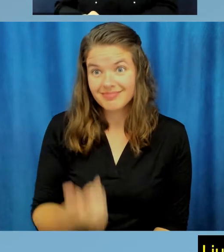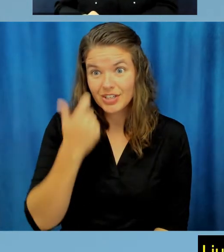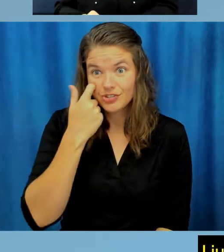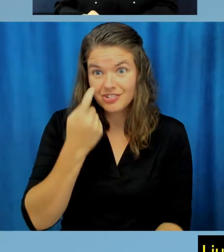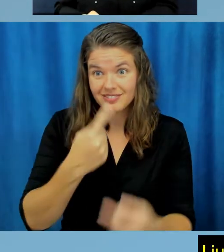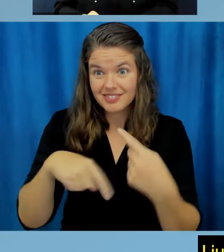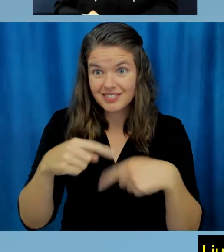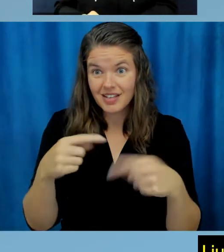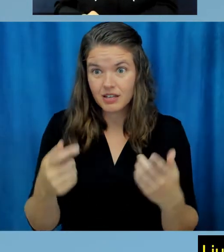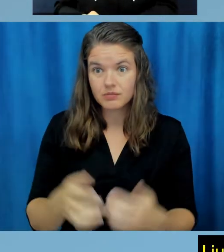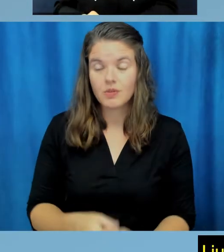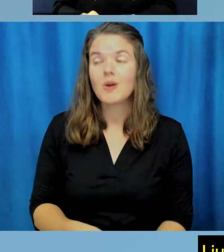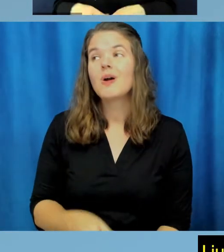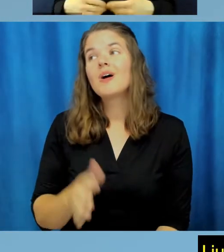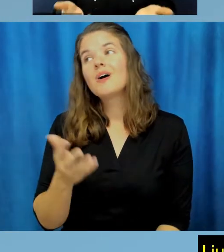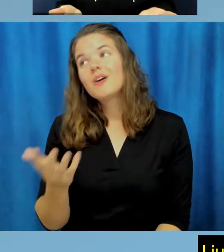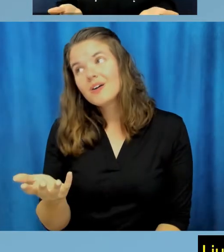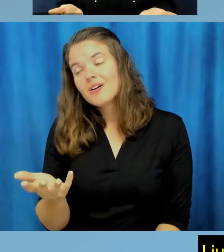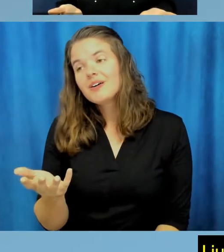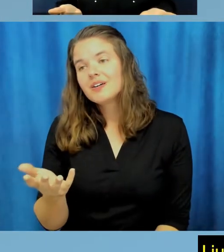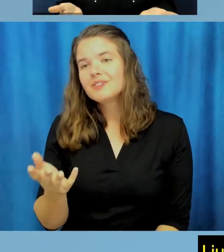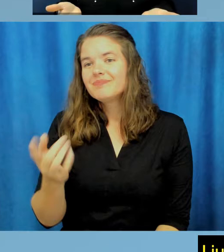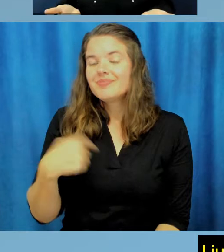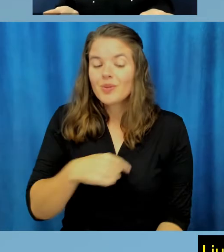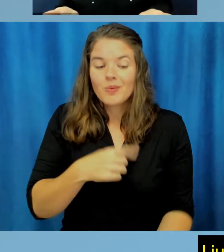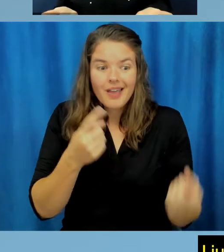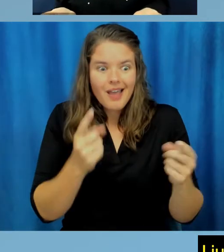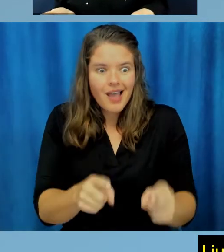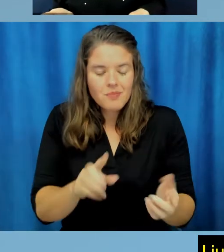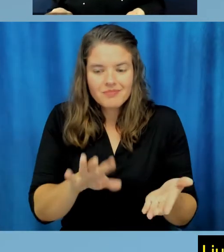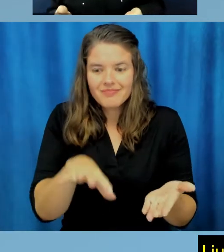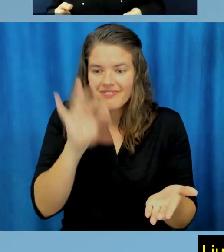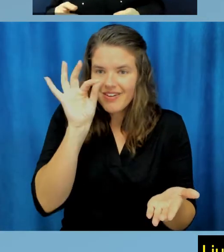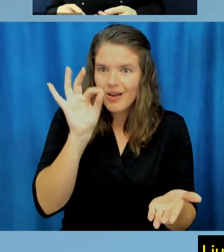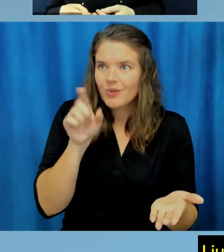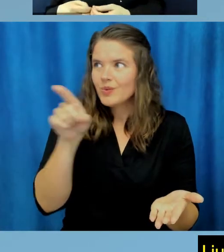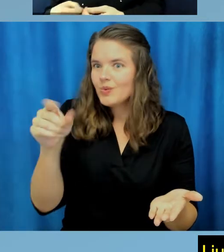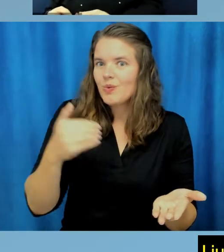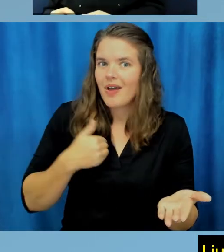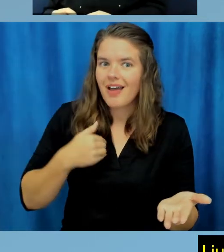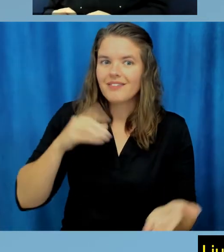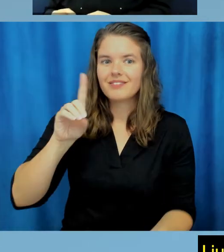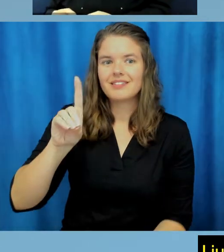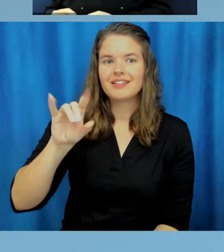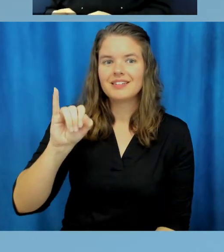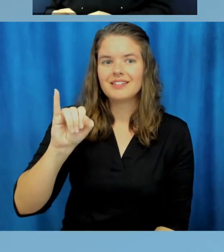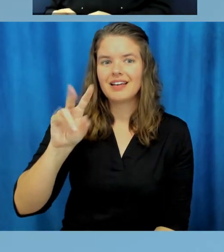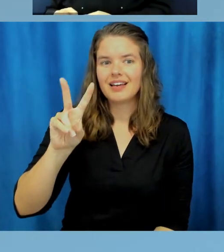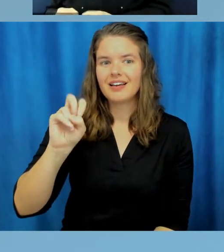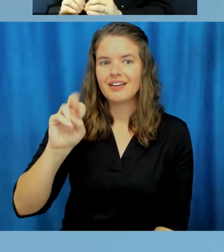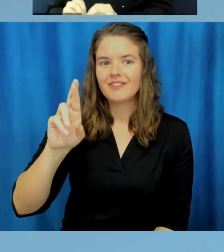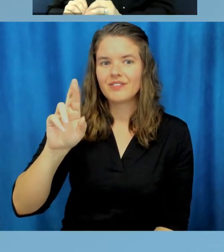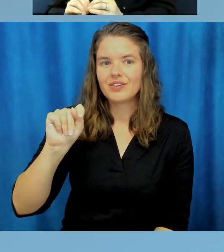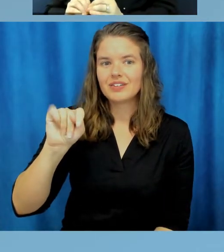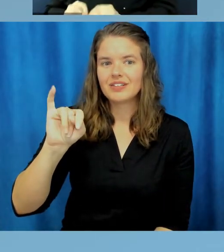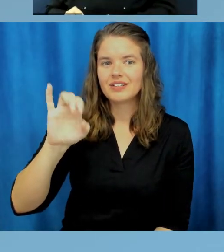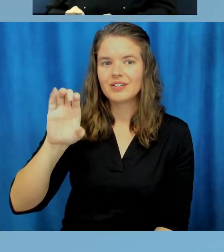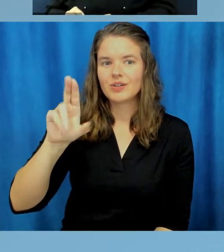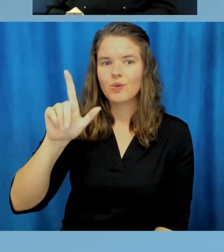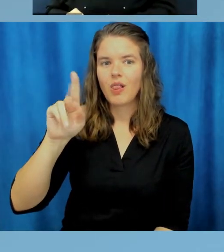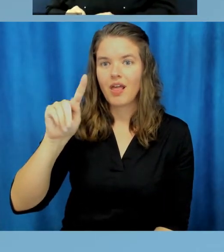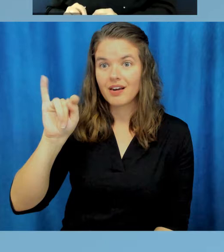I just signed, oh, we happen to have found out that you have diverticulitis. I